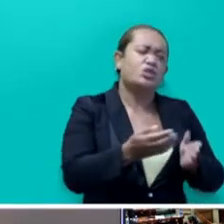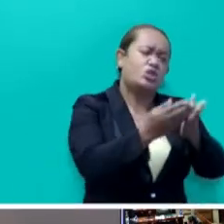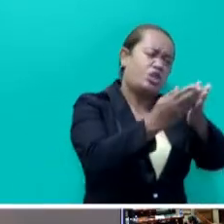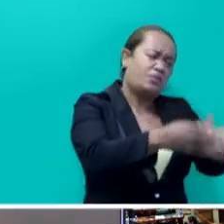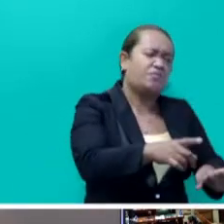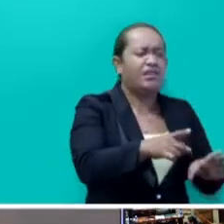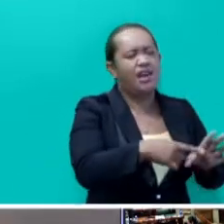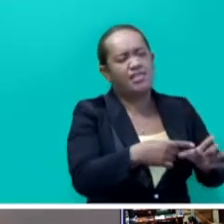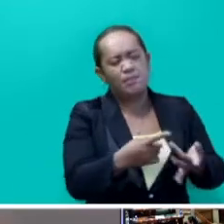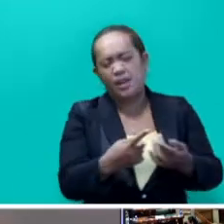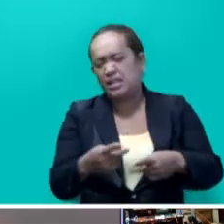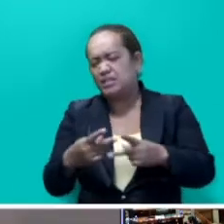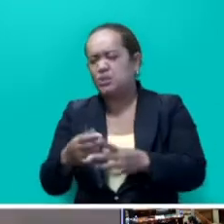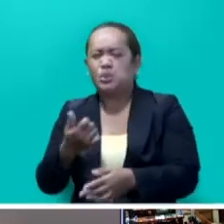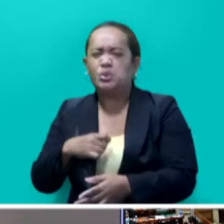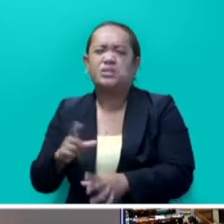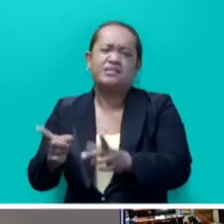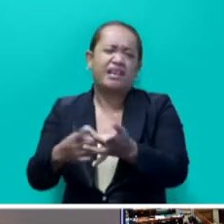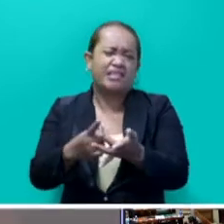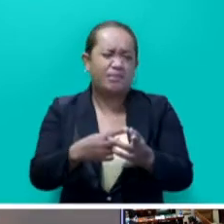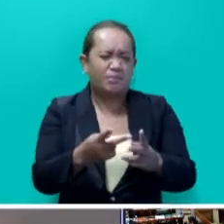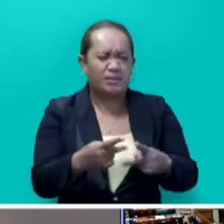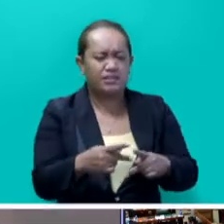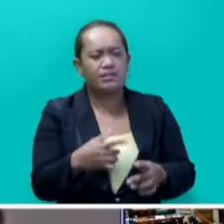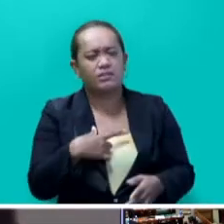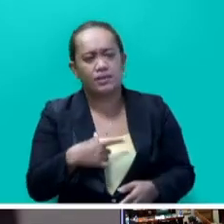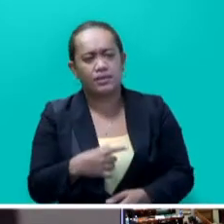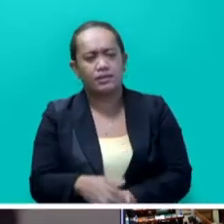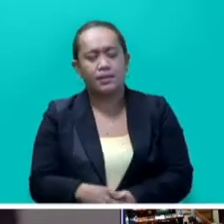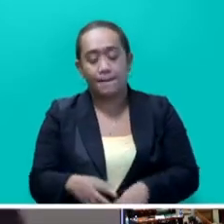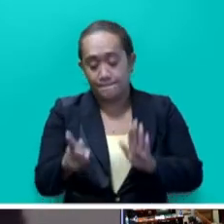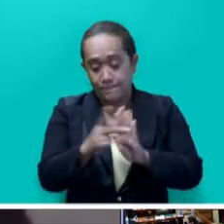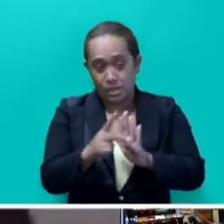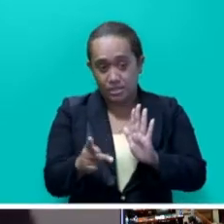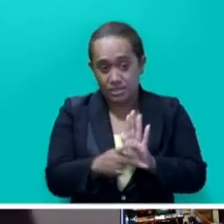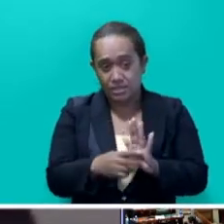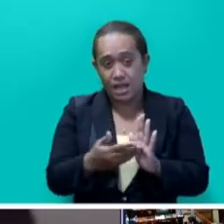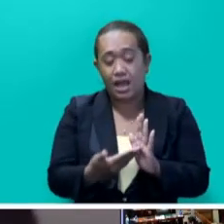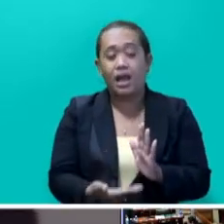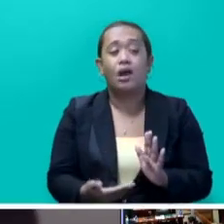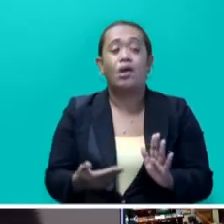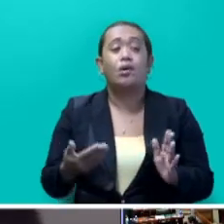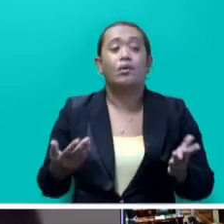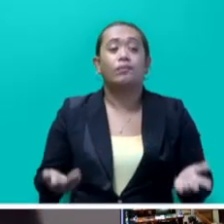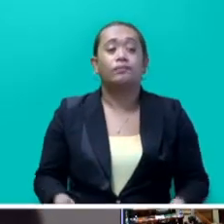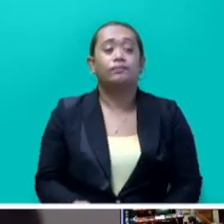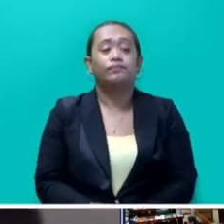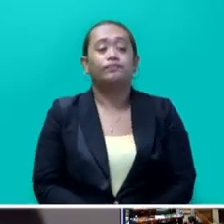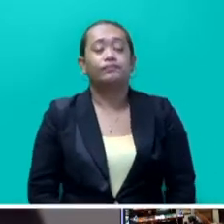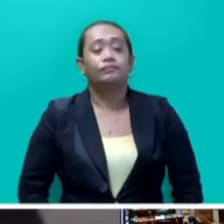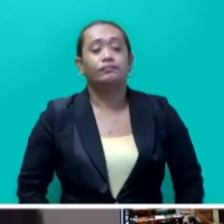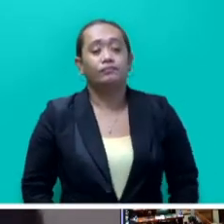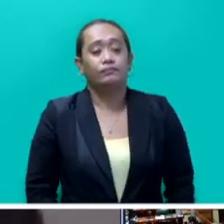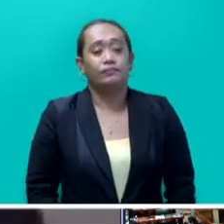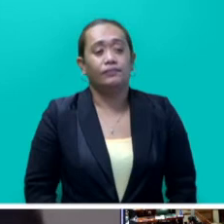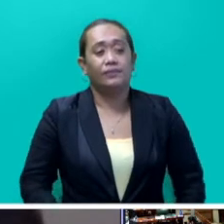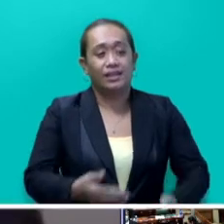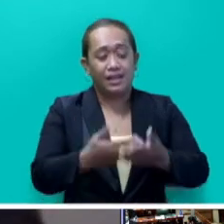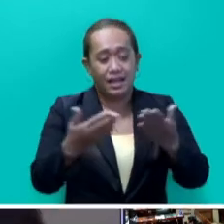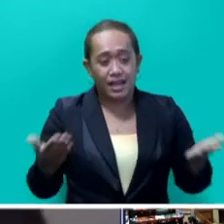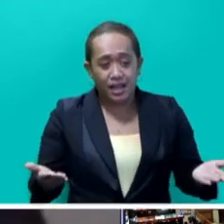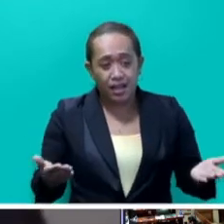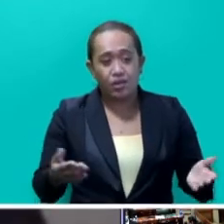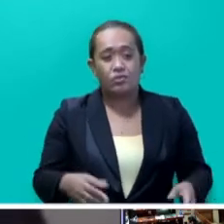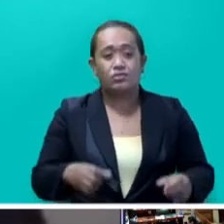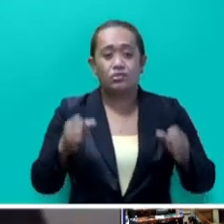tire fee to be paid upon registration. Now, this policy objective is to address the disparity in law with relation to carriage of patrons of business in